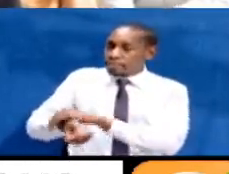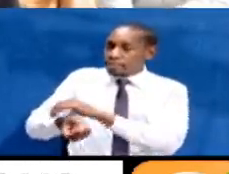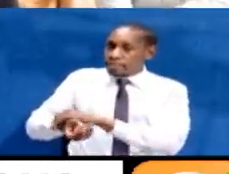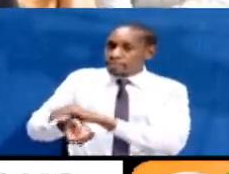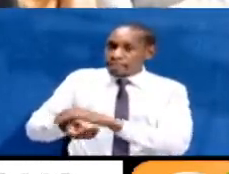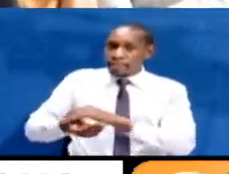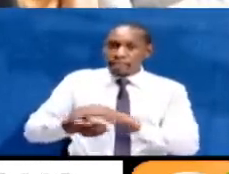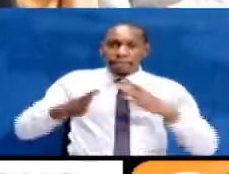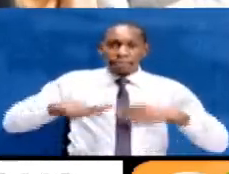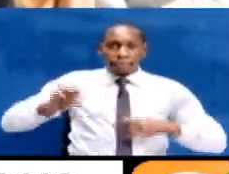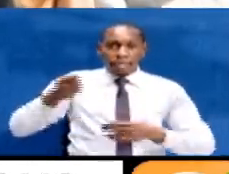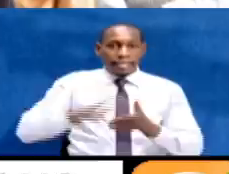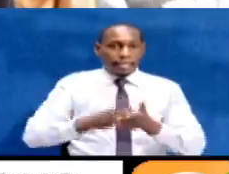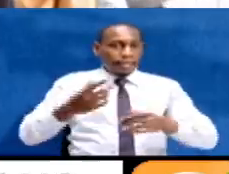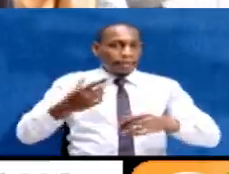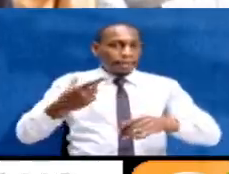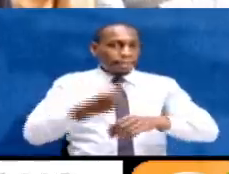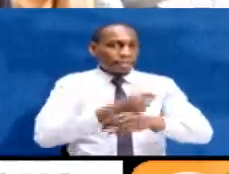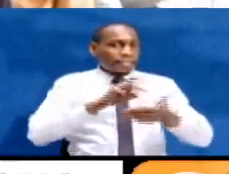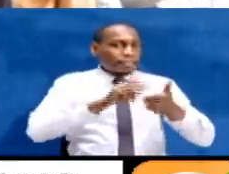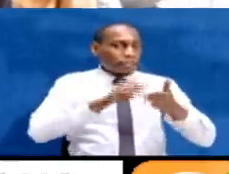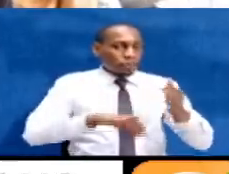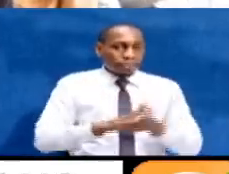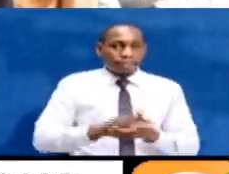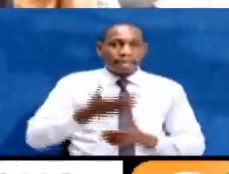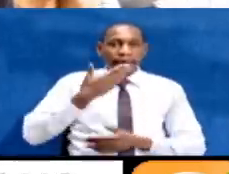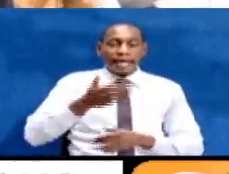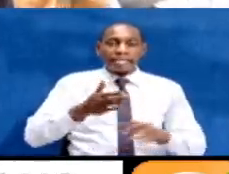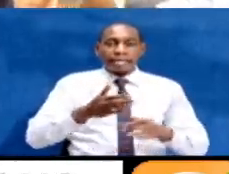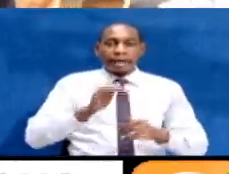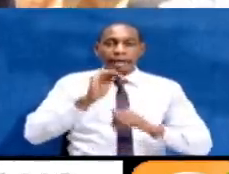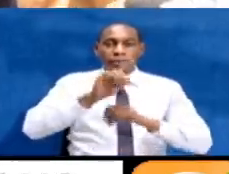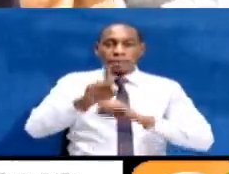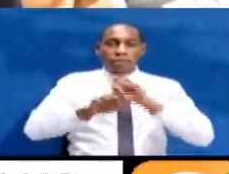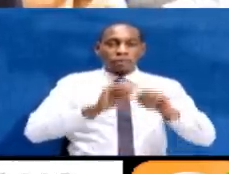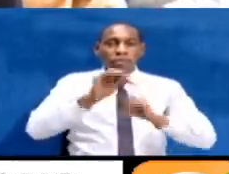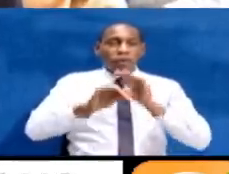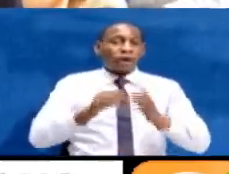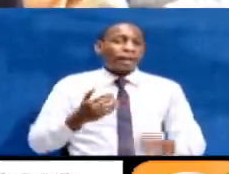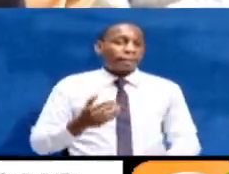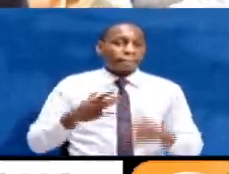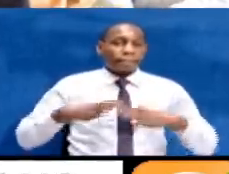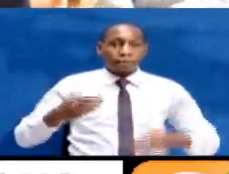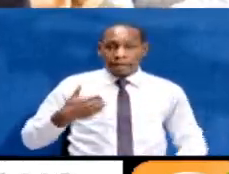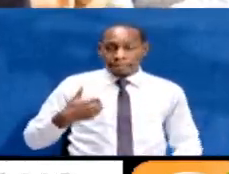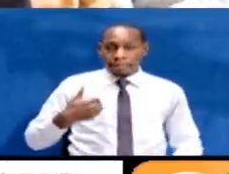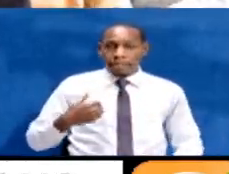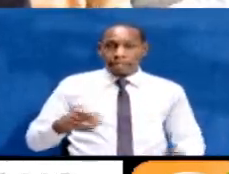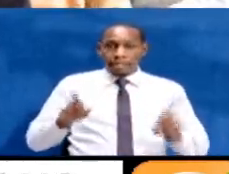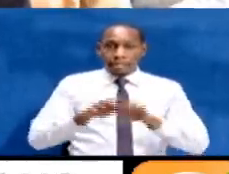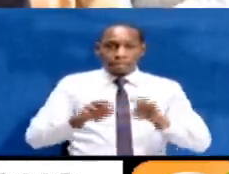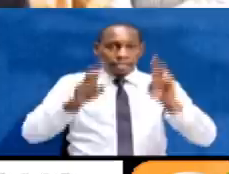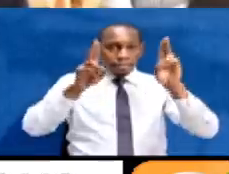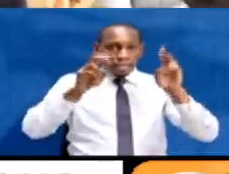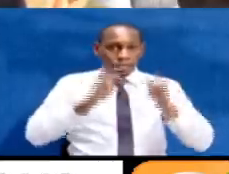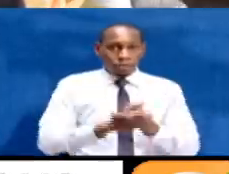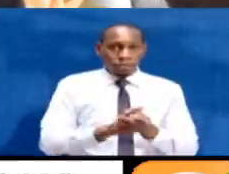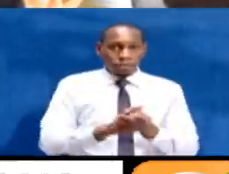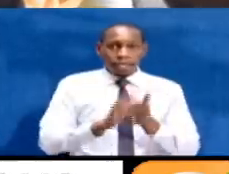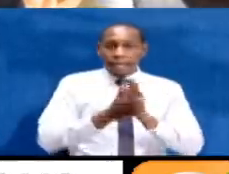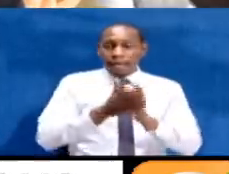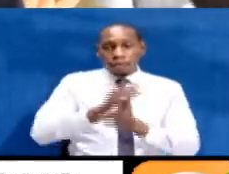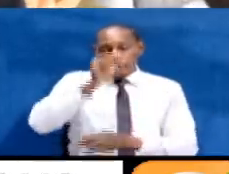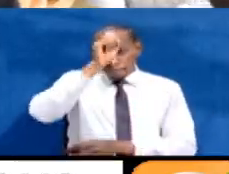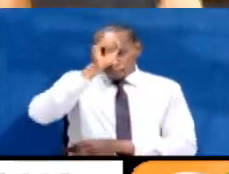Kenyans, what is this vaccine about? Answer every question that they have. In this particular matter, there would be no